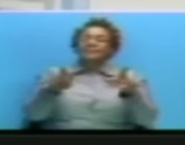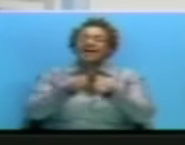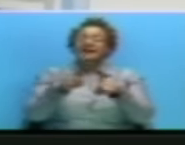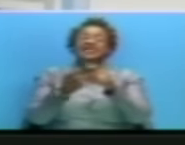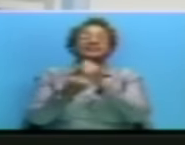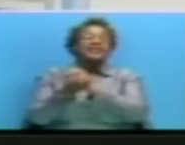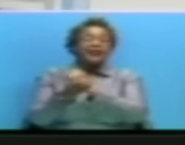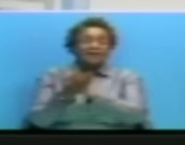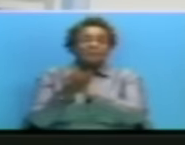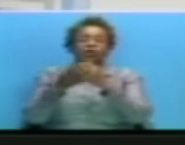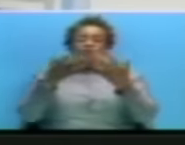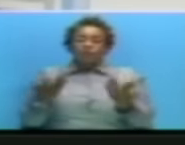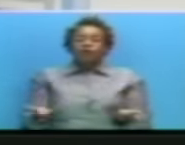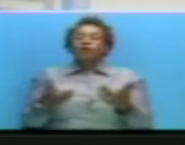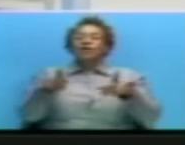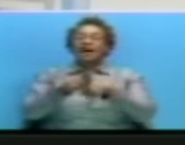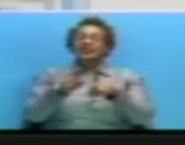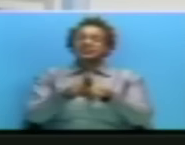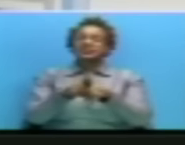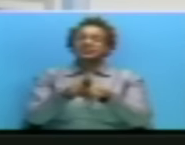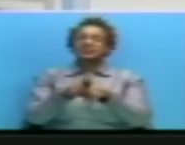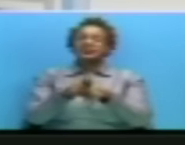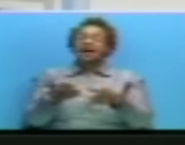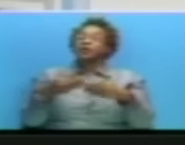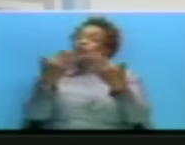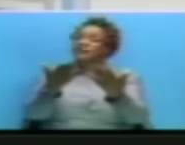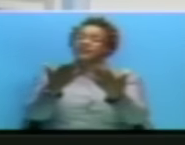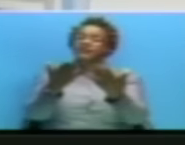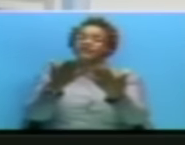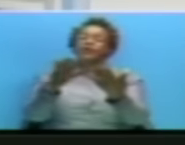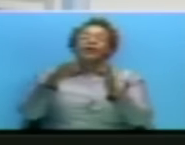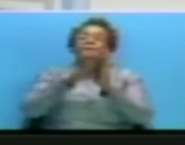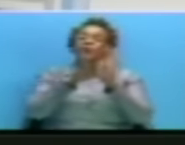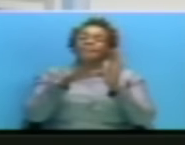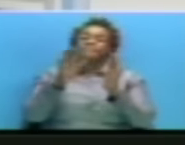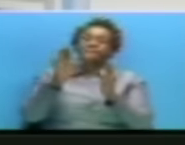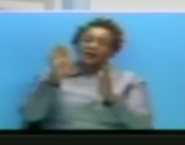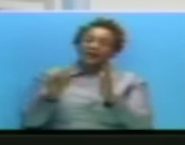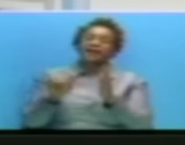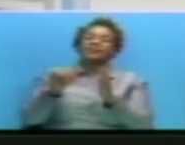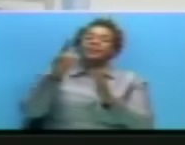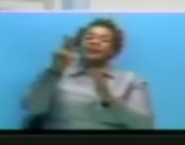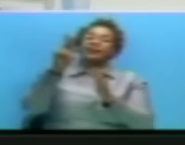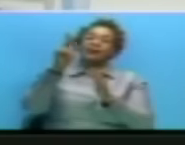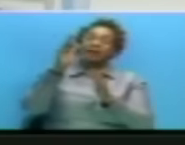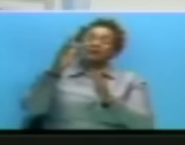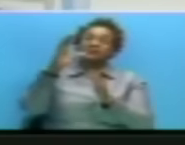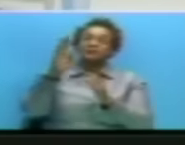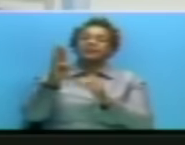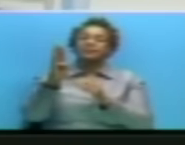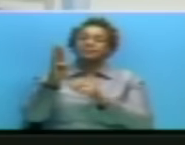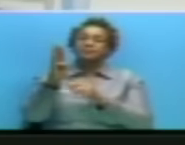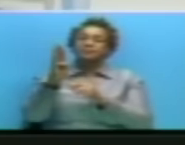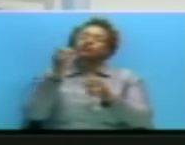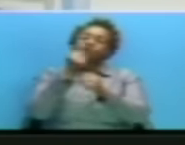described or as allocated to a program by the Kenya Film Classification Board. Yes. So please read, do some